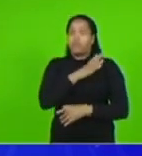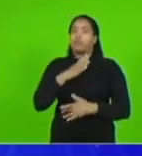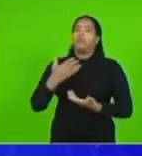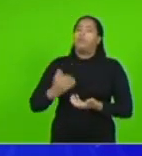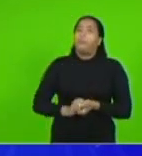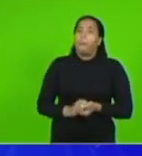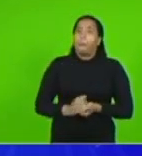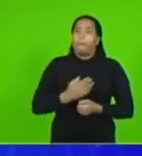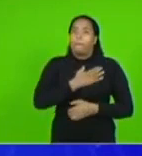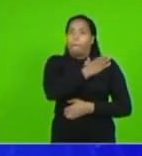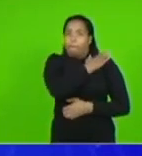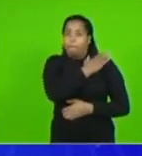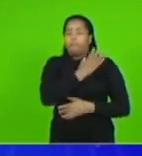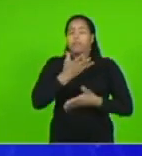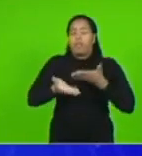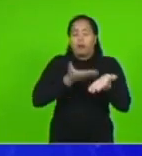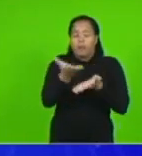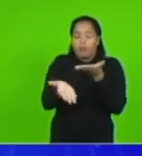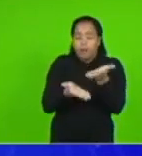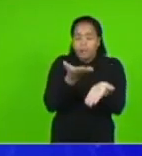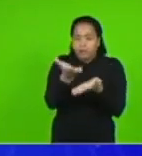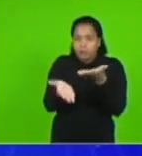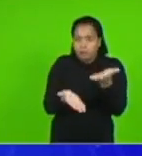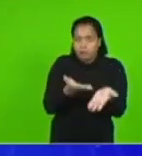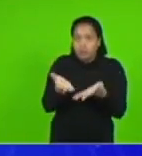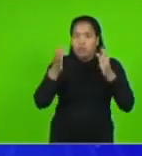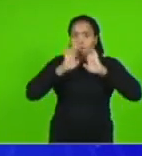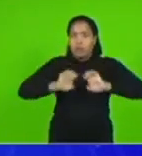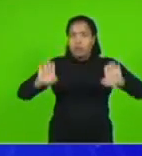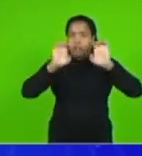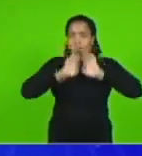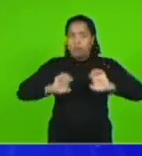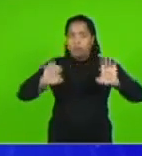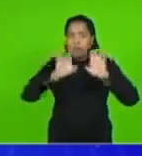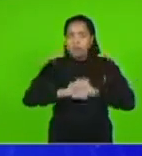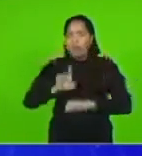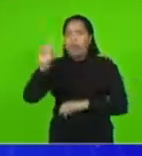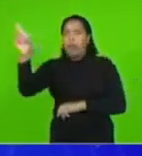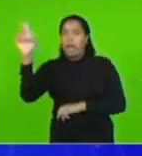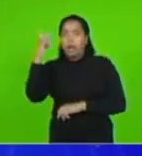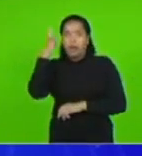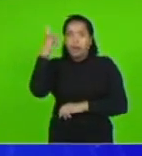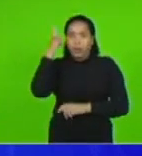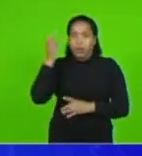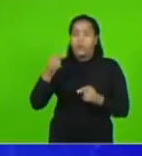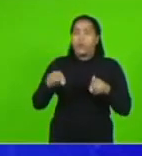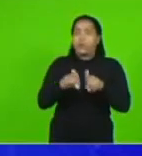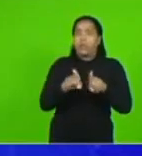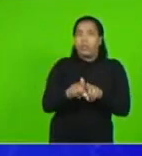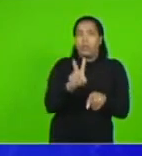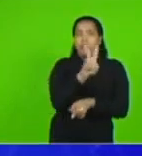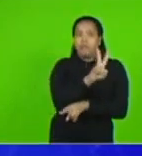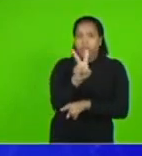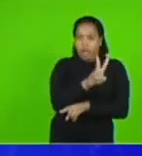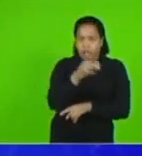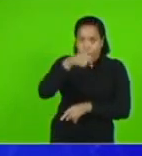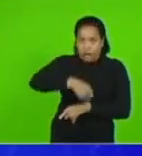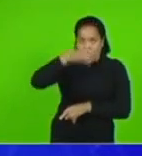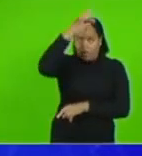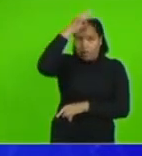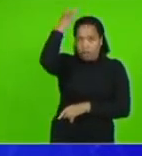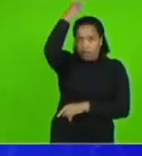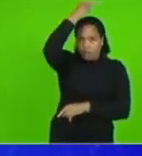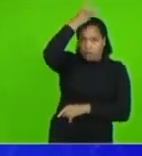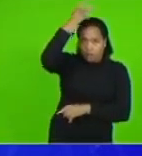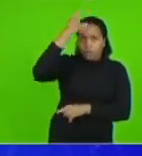People went out in the streets and they were singing and evangelizing in Rio, also